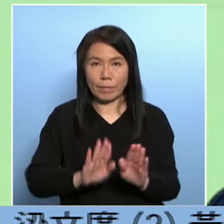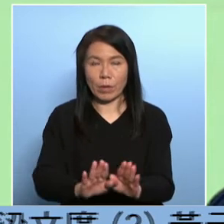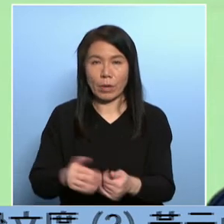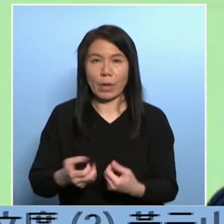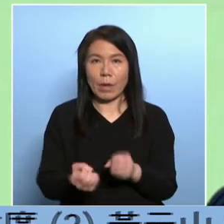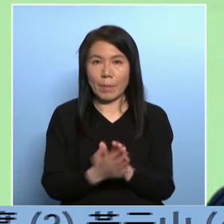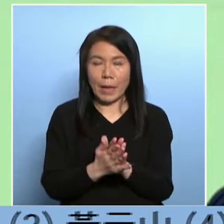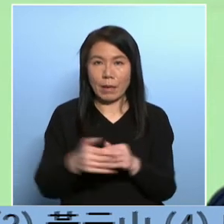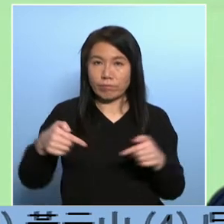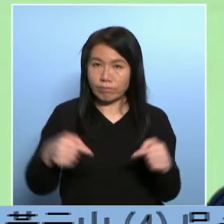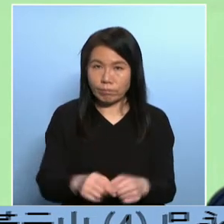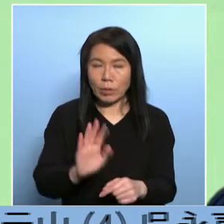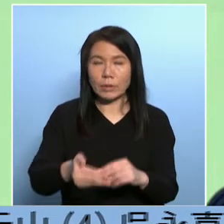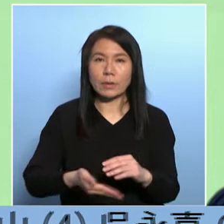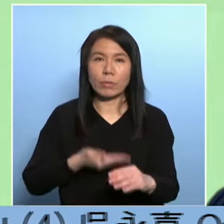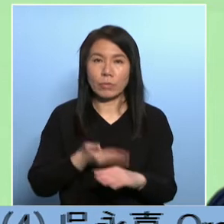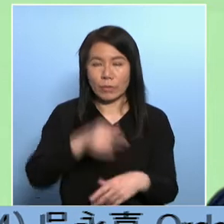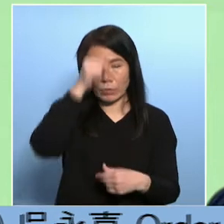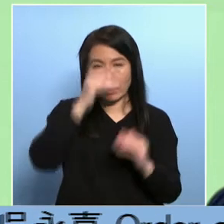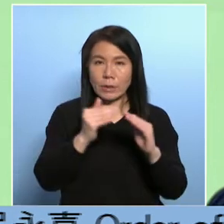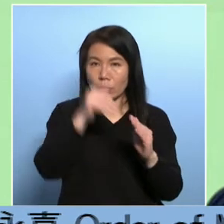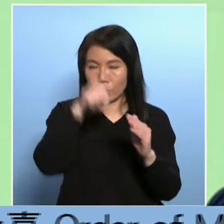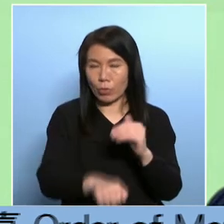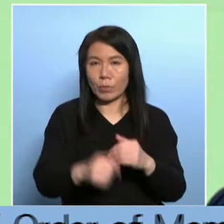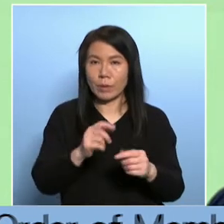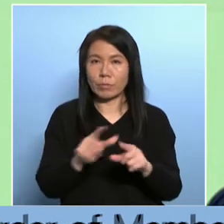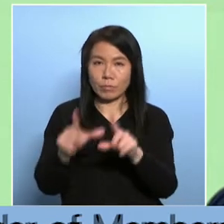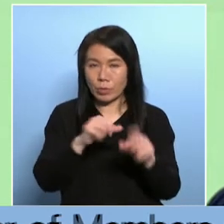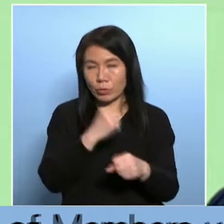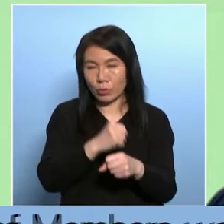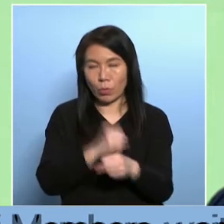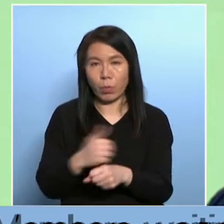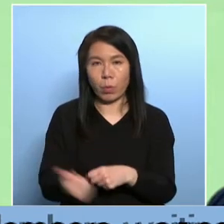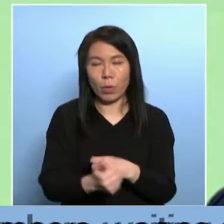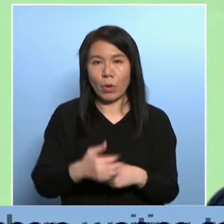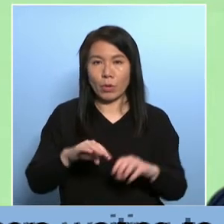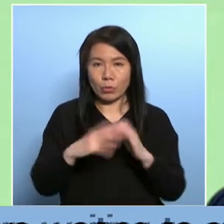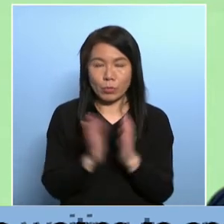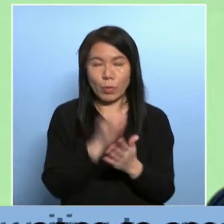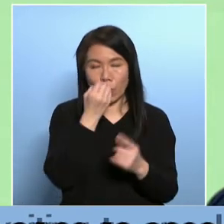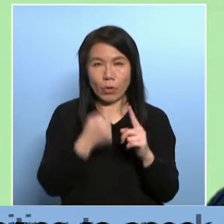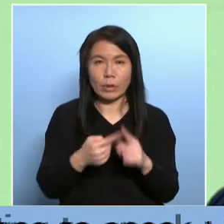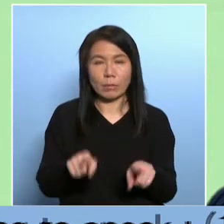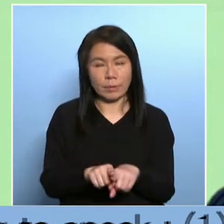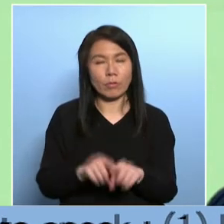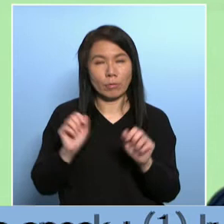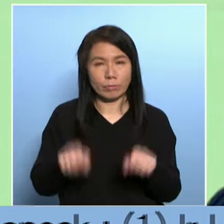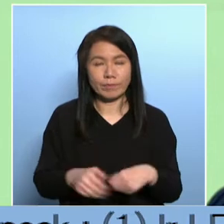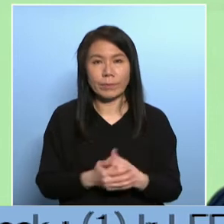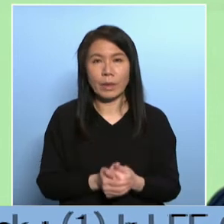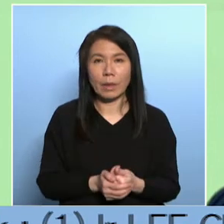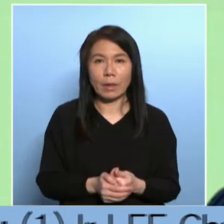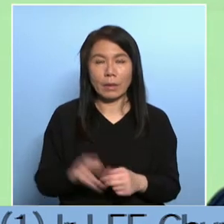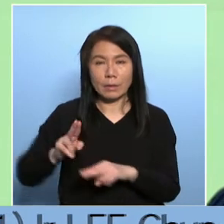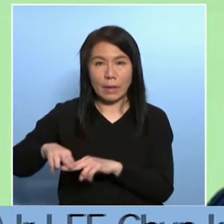tightened various social distancing measures. So as long as we have effective means to control the epidemic, then we'll